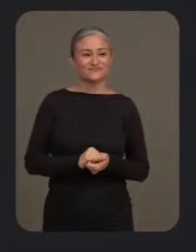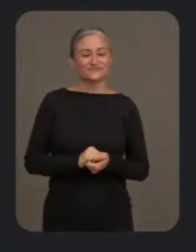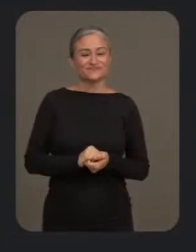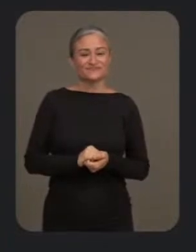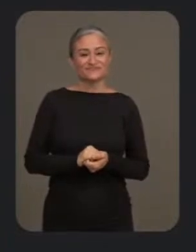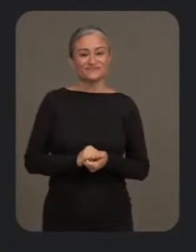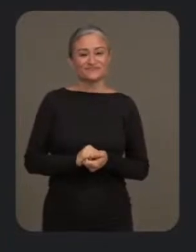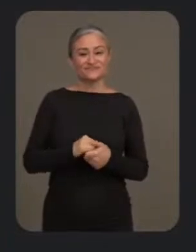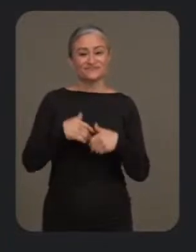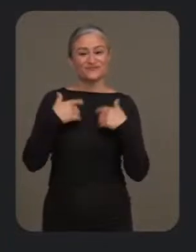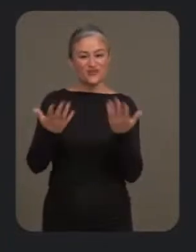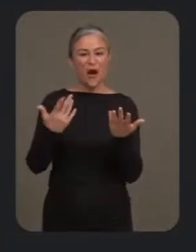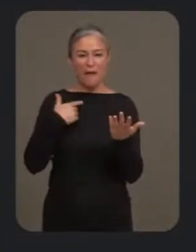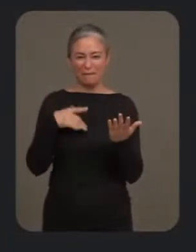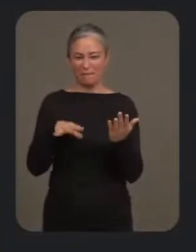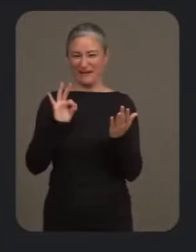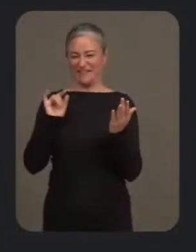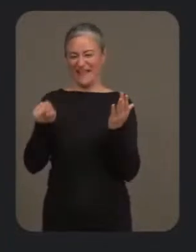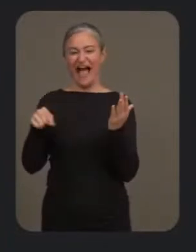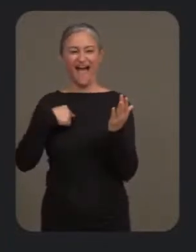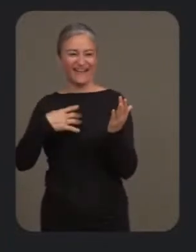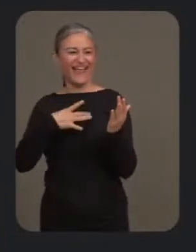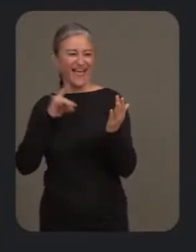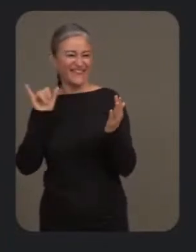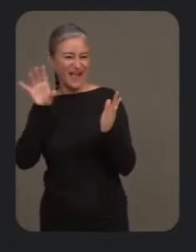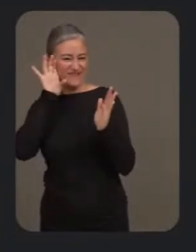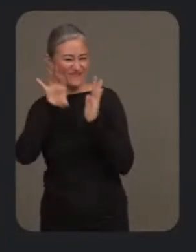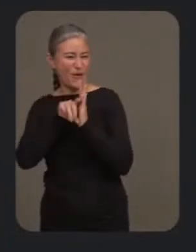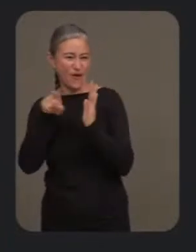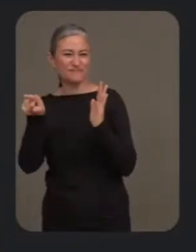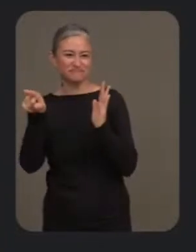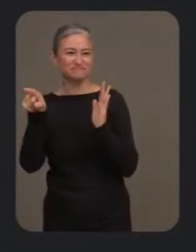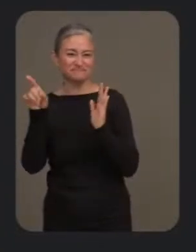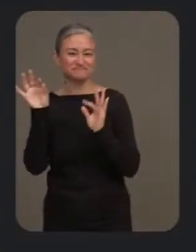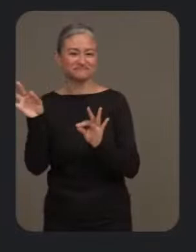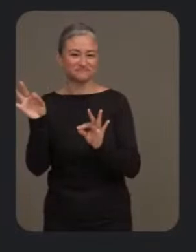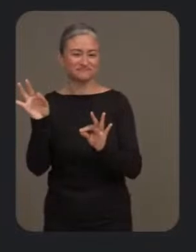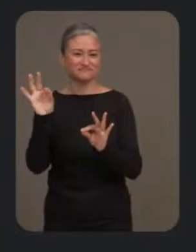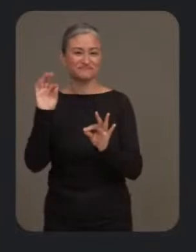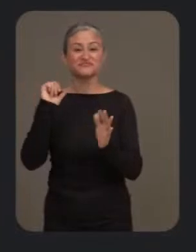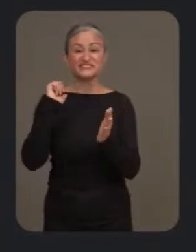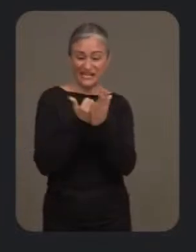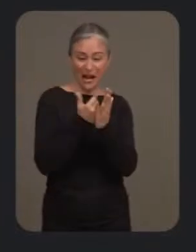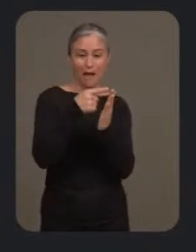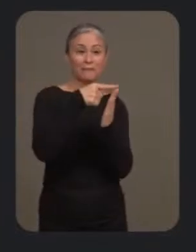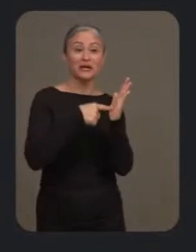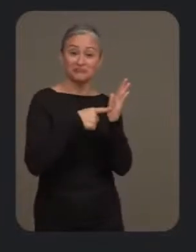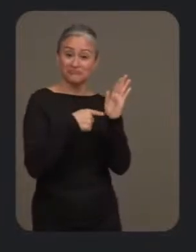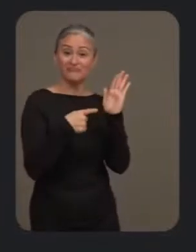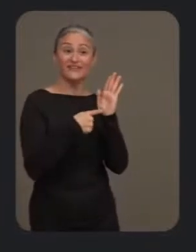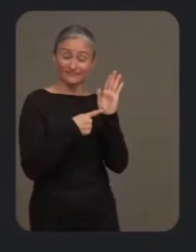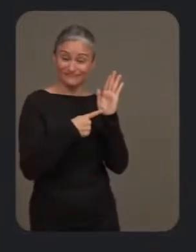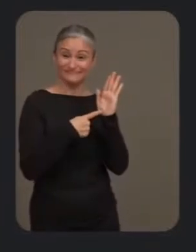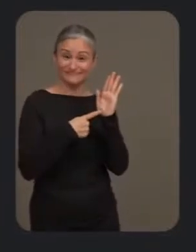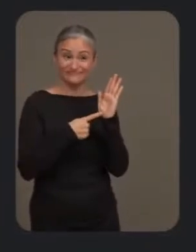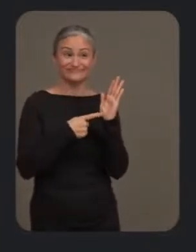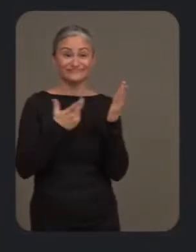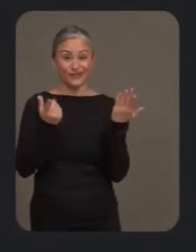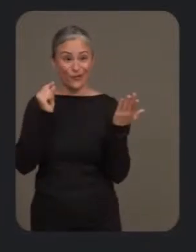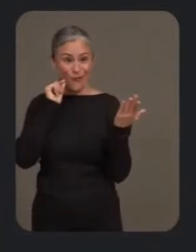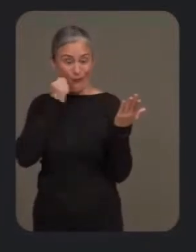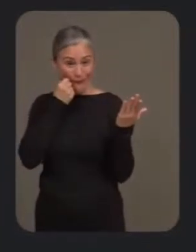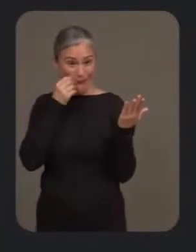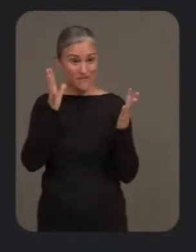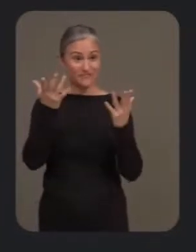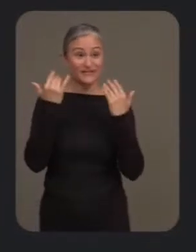So let me pick this one. I like this one. So I'll select that, set the wallpaper, and then return home. Cool. So now,